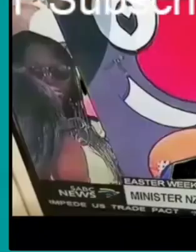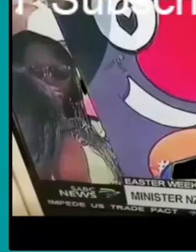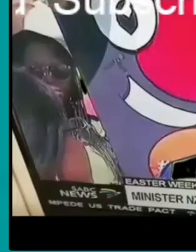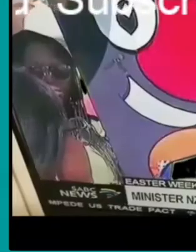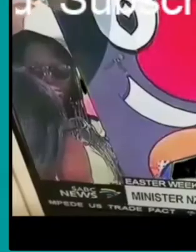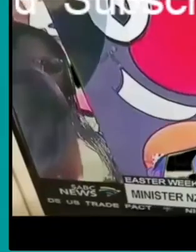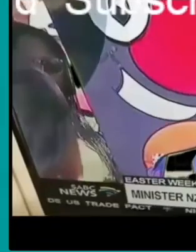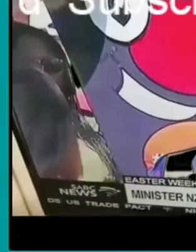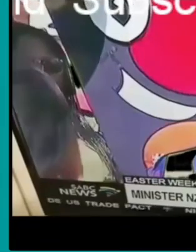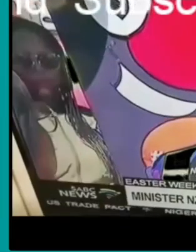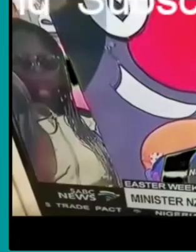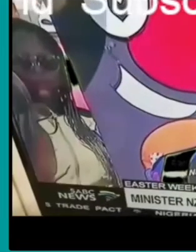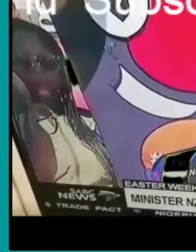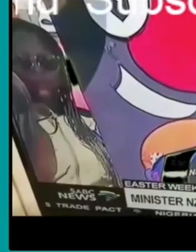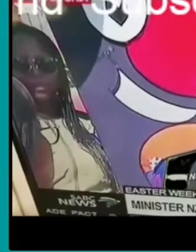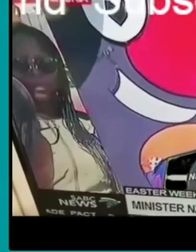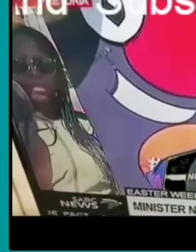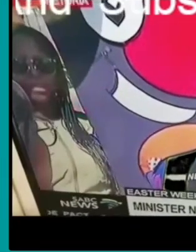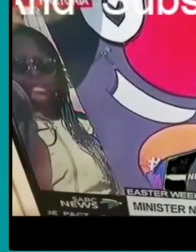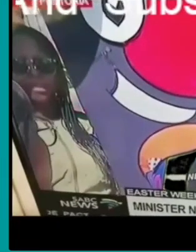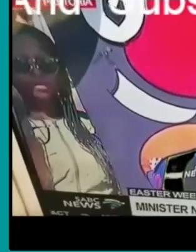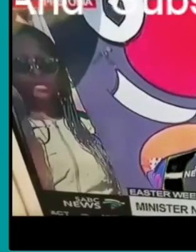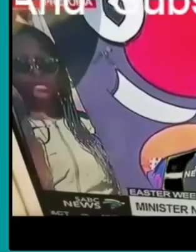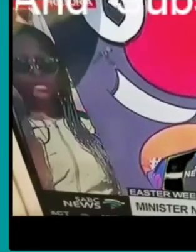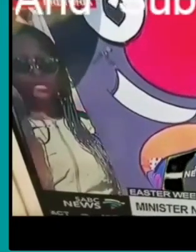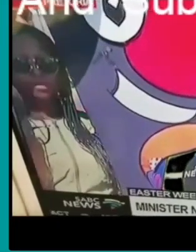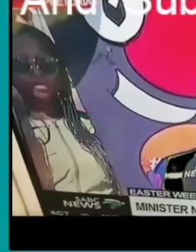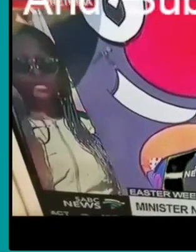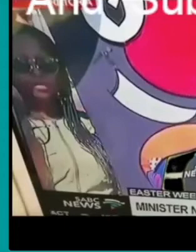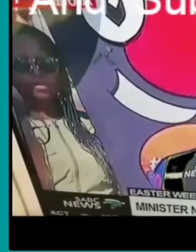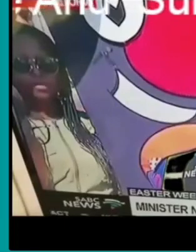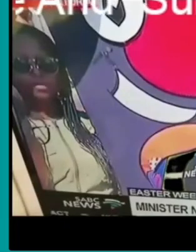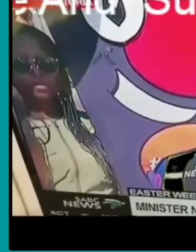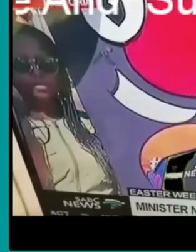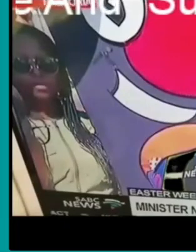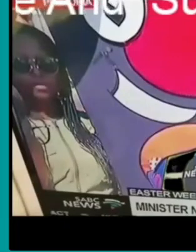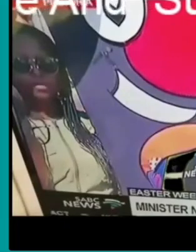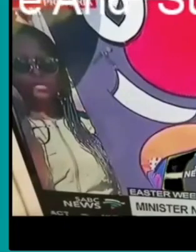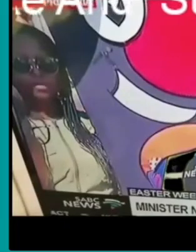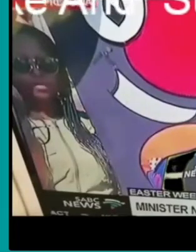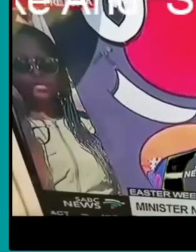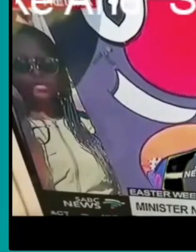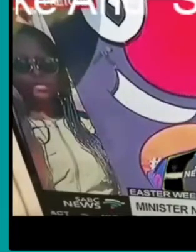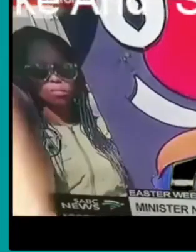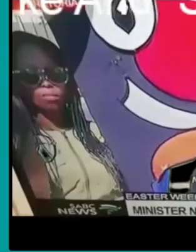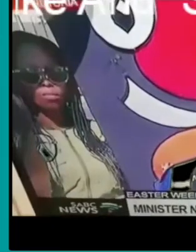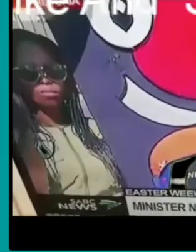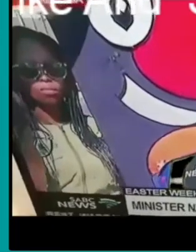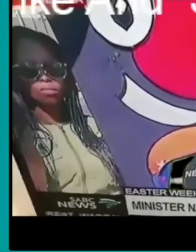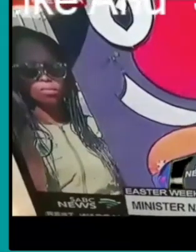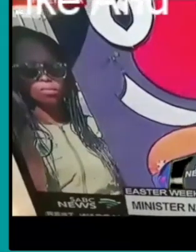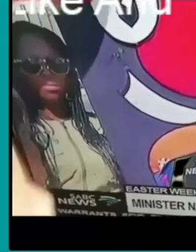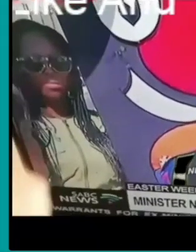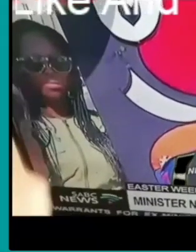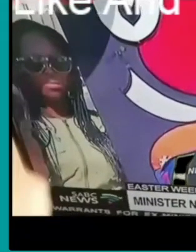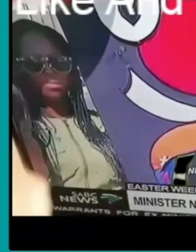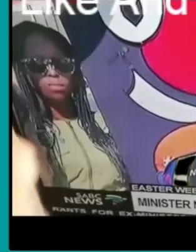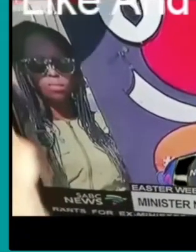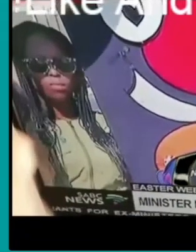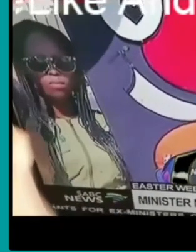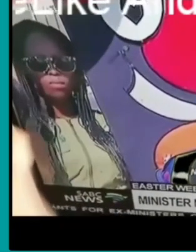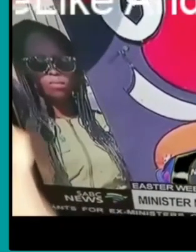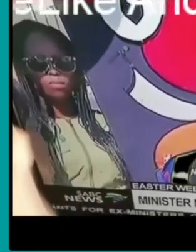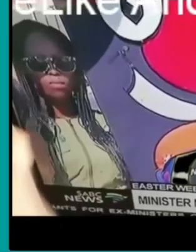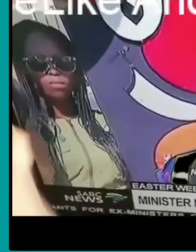Yeah, we were launching that new breathalyzer which will be able to test and tell if there is blood in your alcohol within